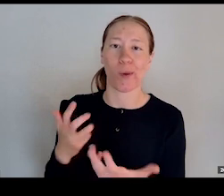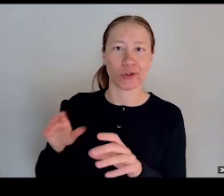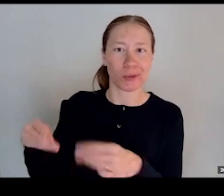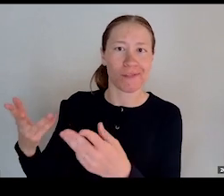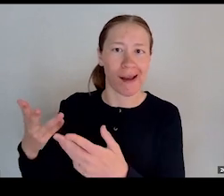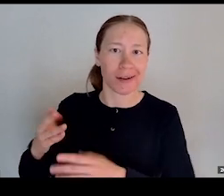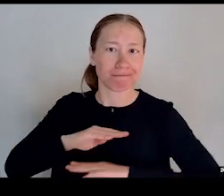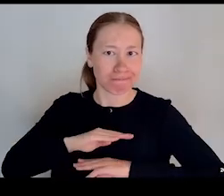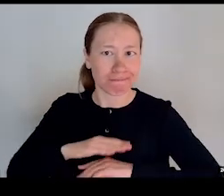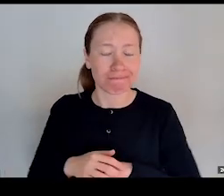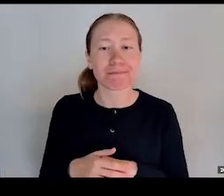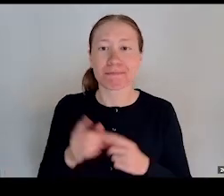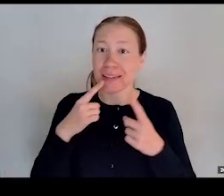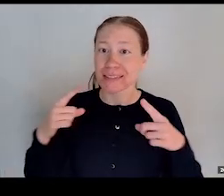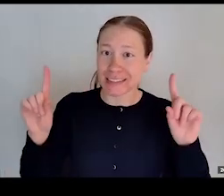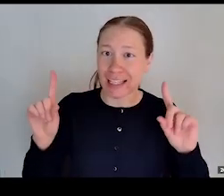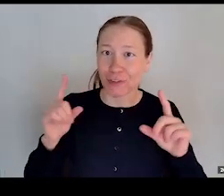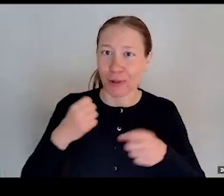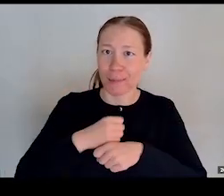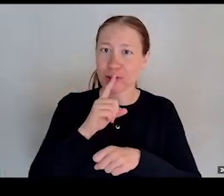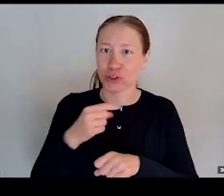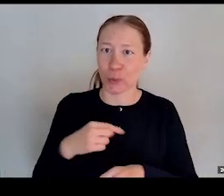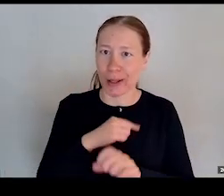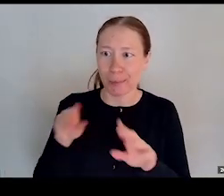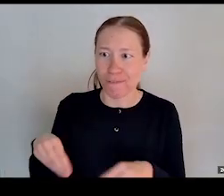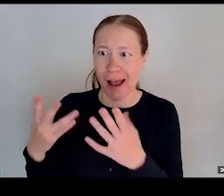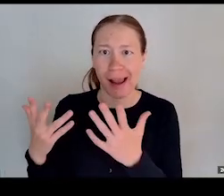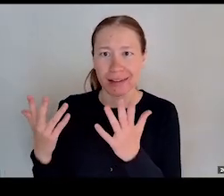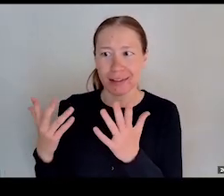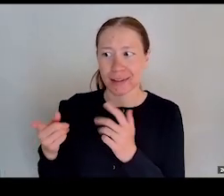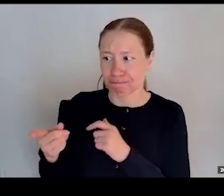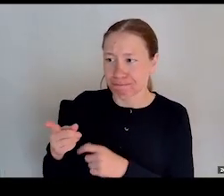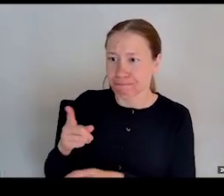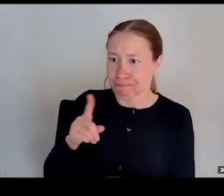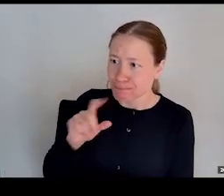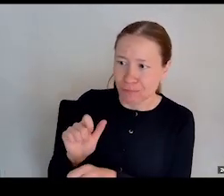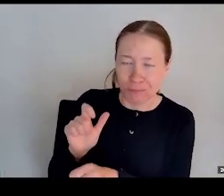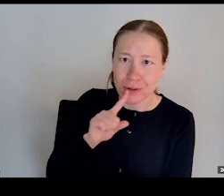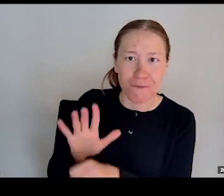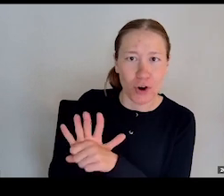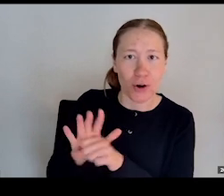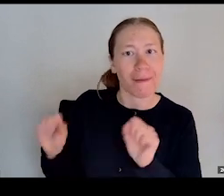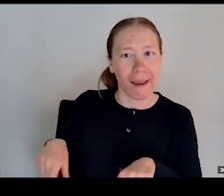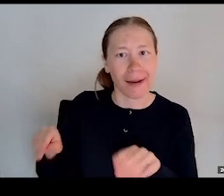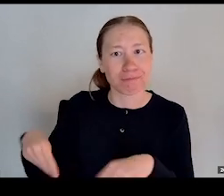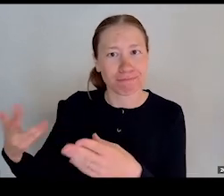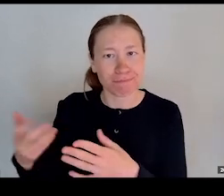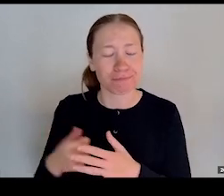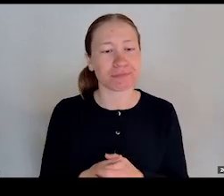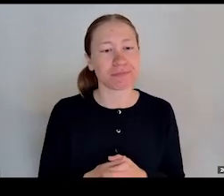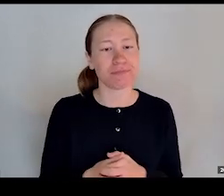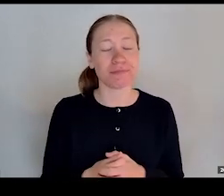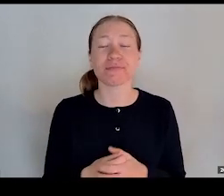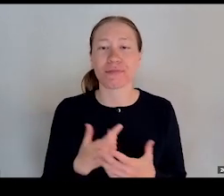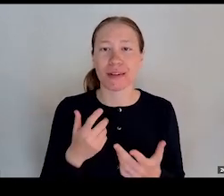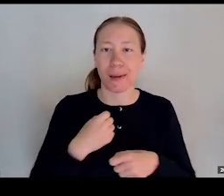are successful and we're providing the things that we have assured participants they have access to. And then making sure that, as I discussed